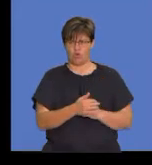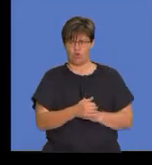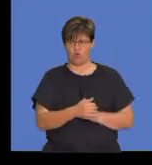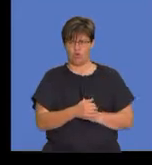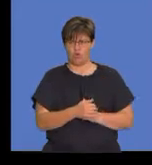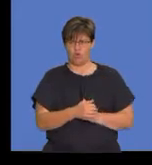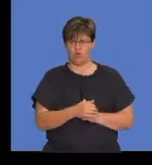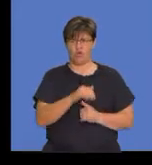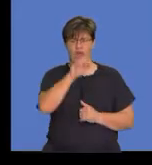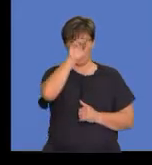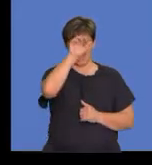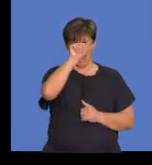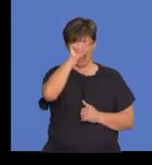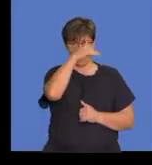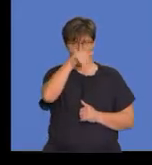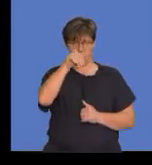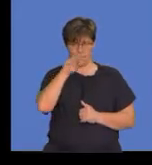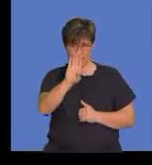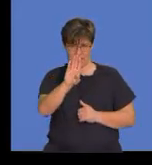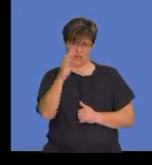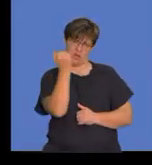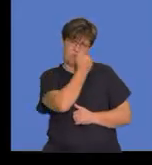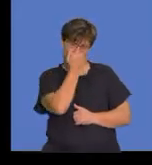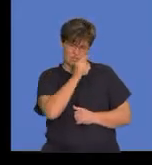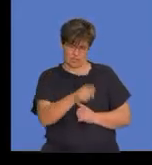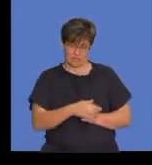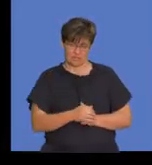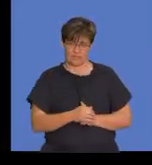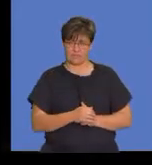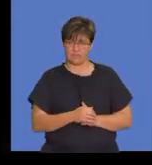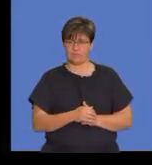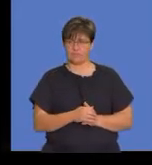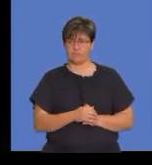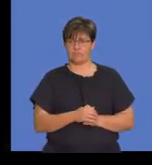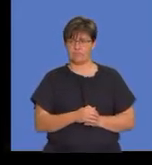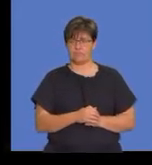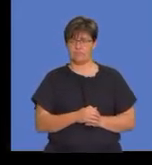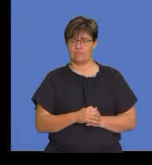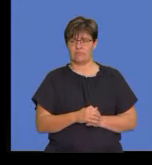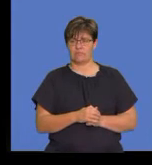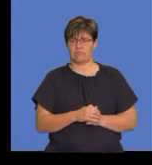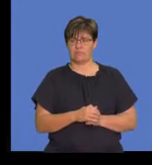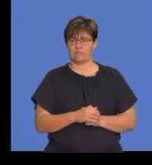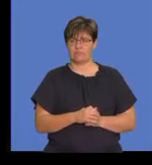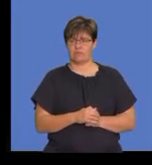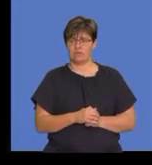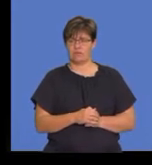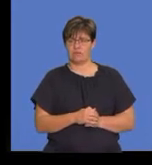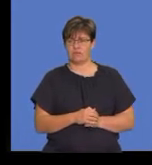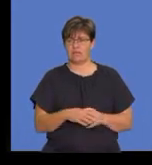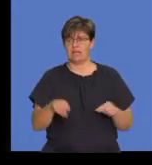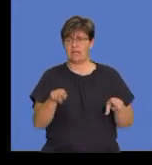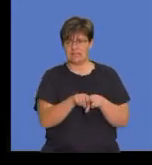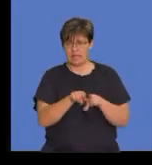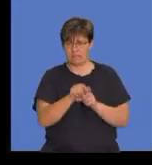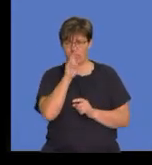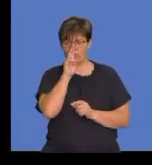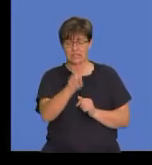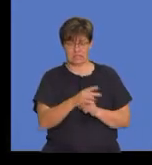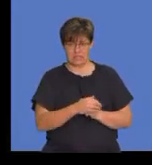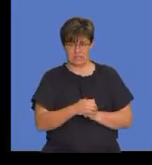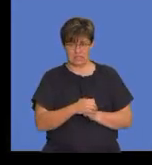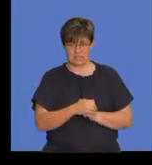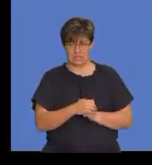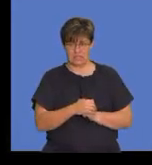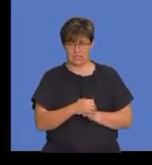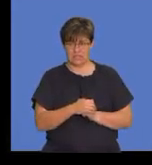actually supposed to be A over B. Apologies on that. And then you can also